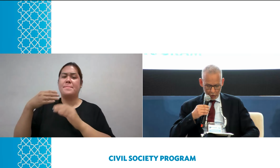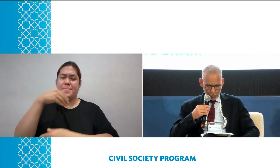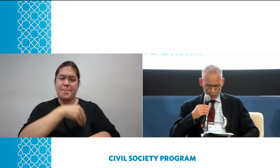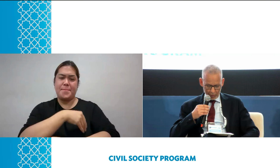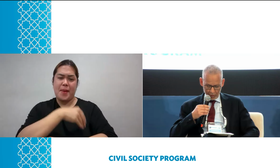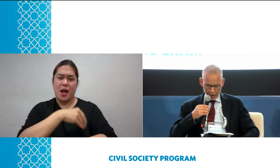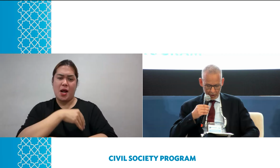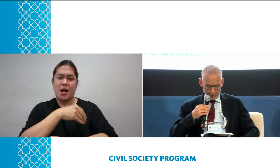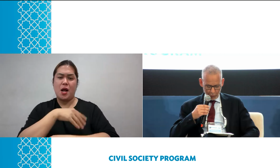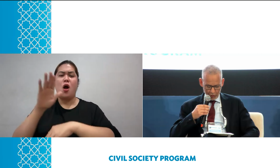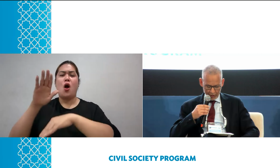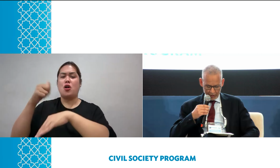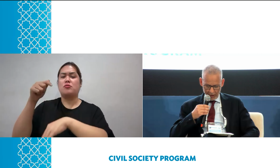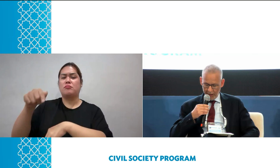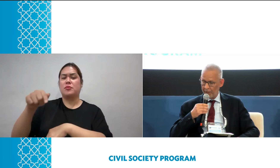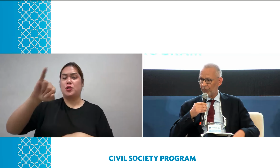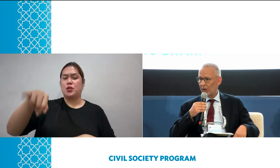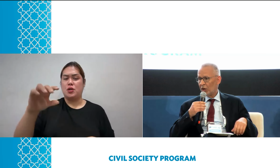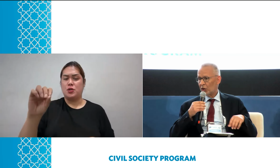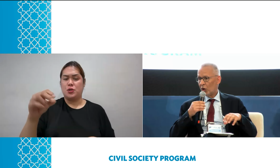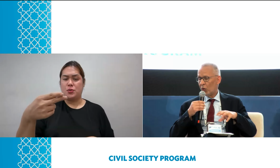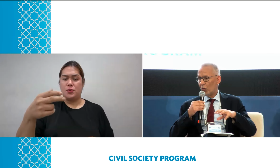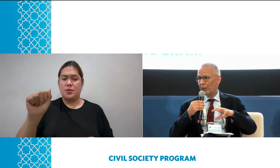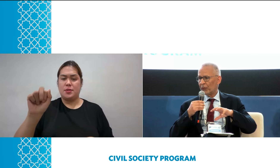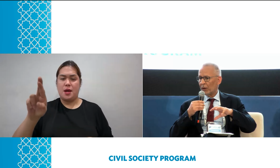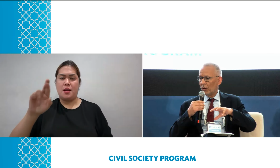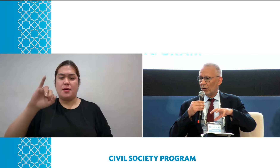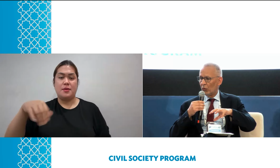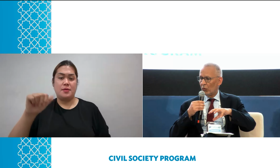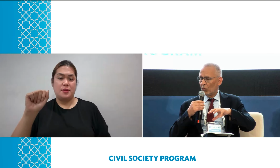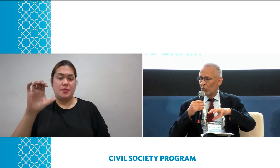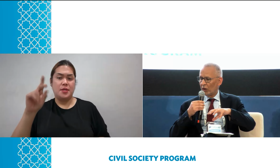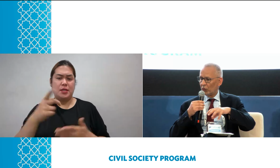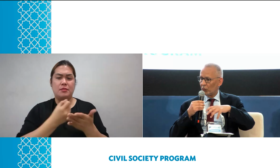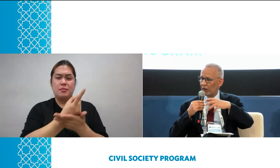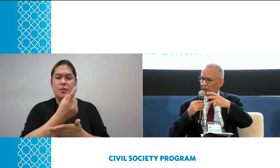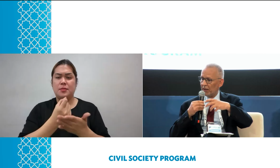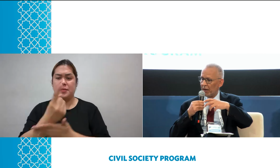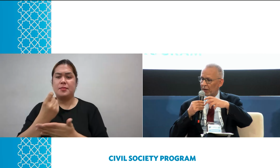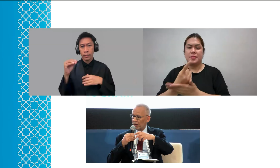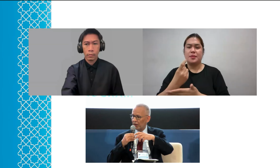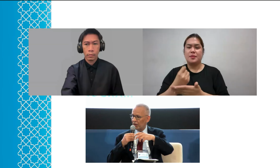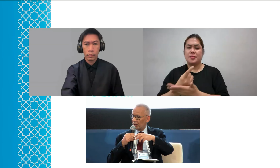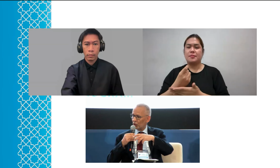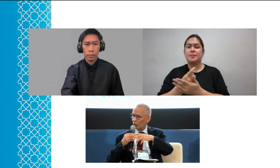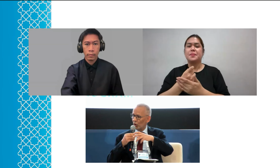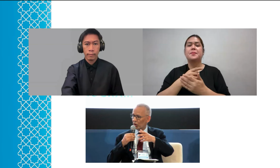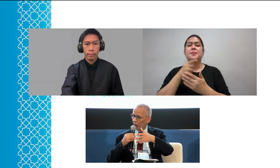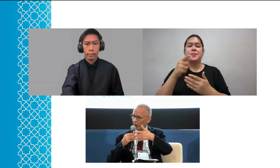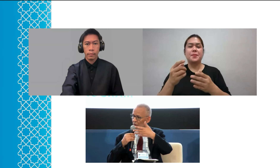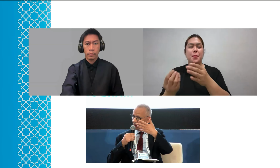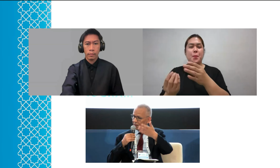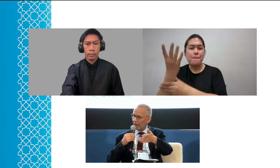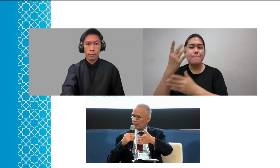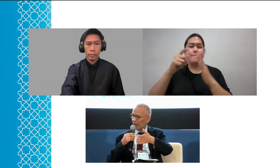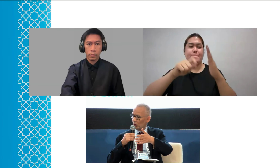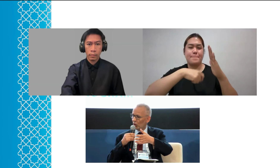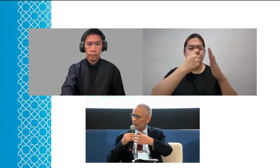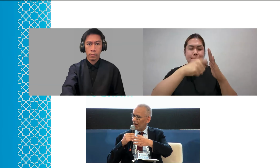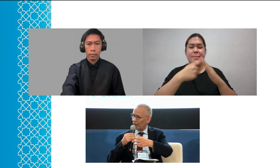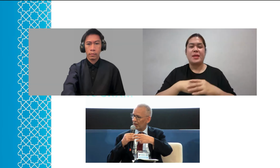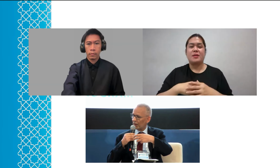Rural Growth projects. So what we did there is to work, or it was financed